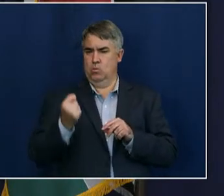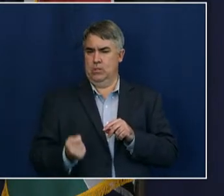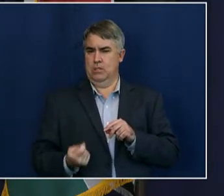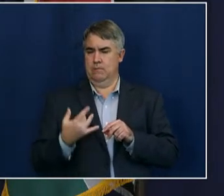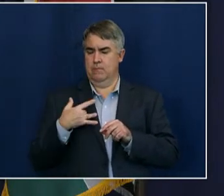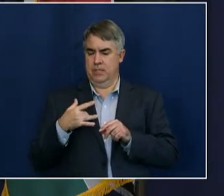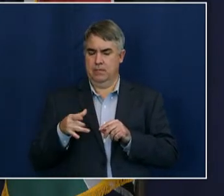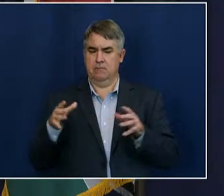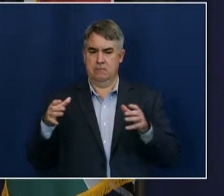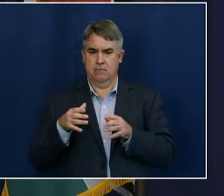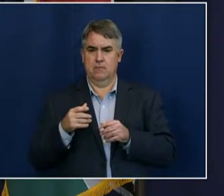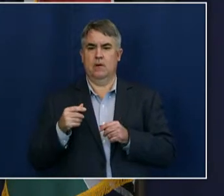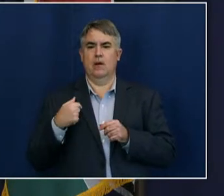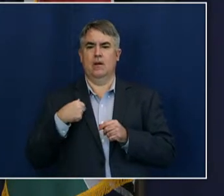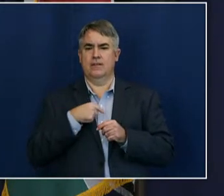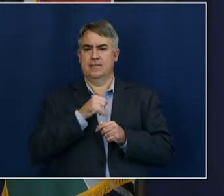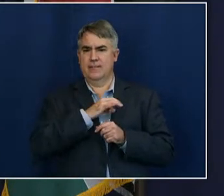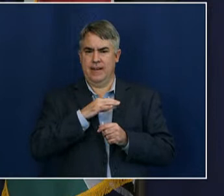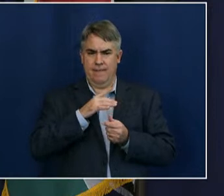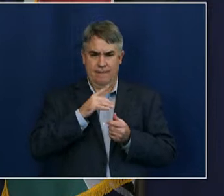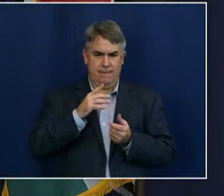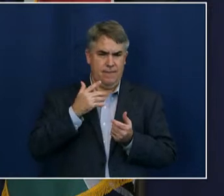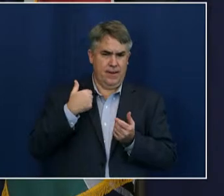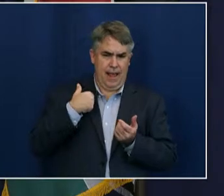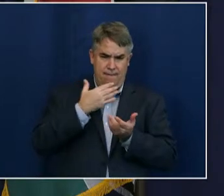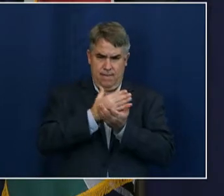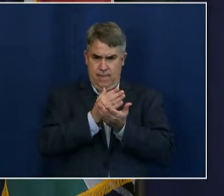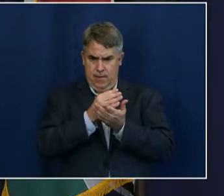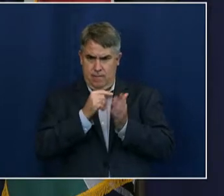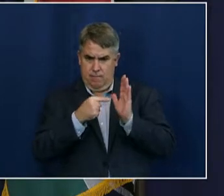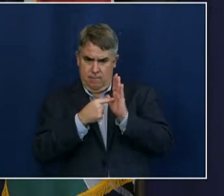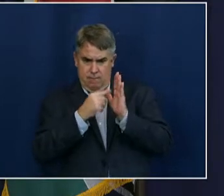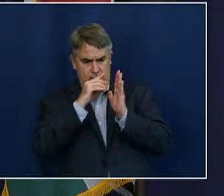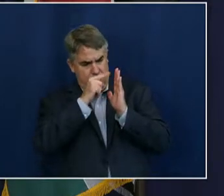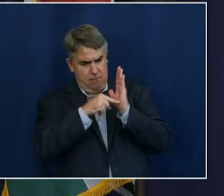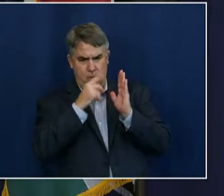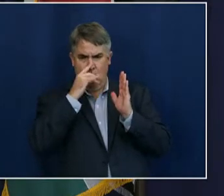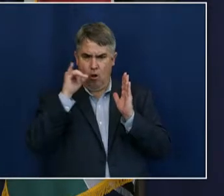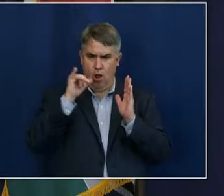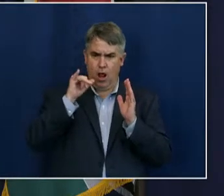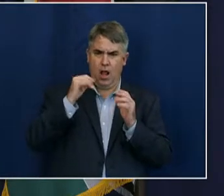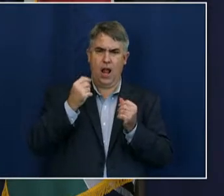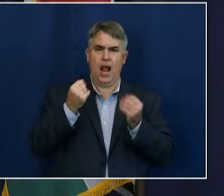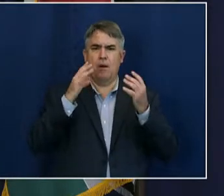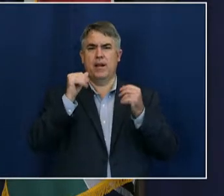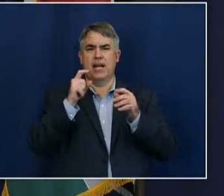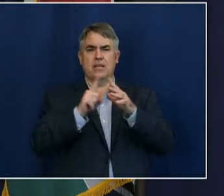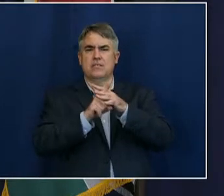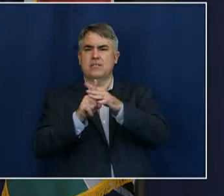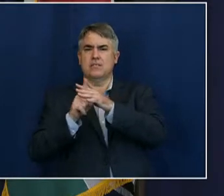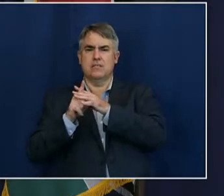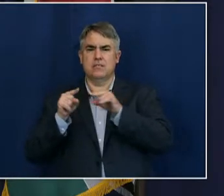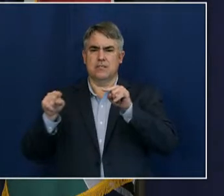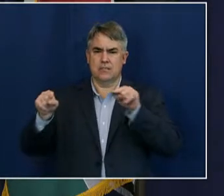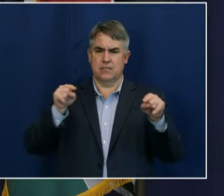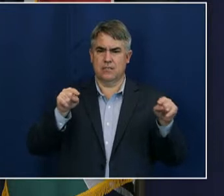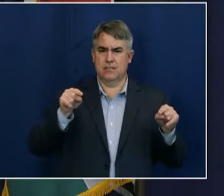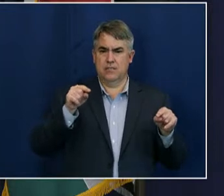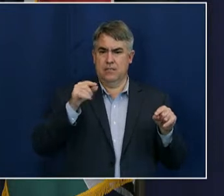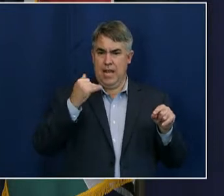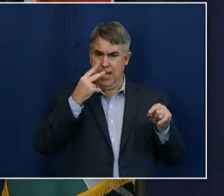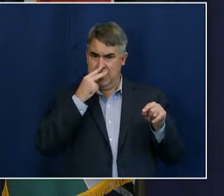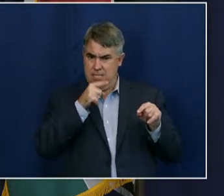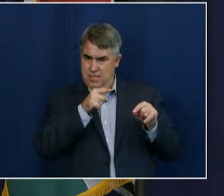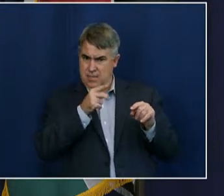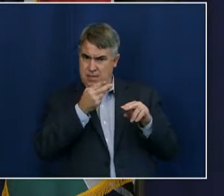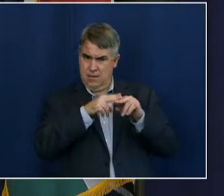representation of the cumulative number of cases over time, as well as by age groups.